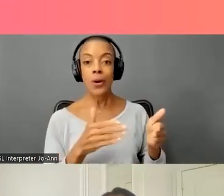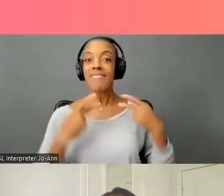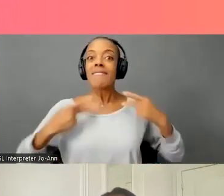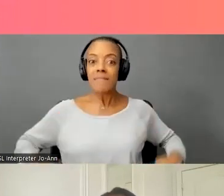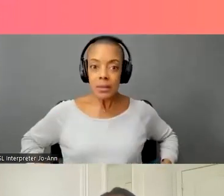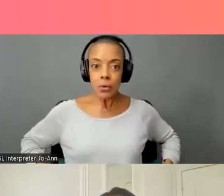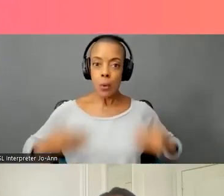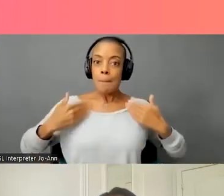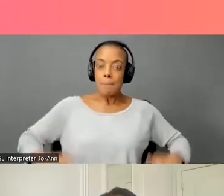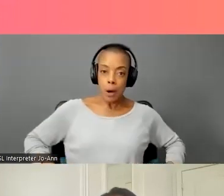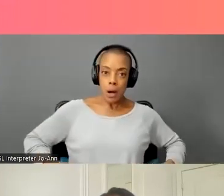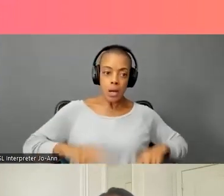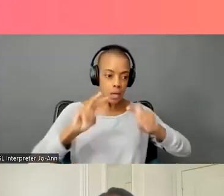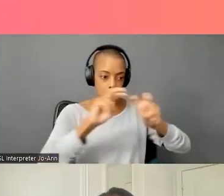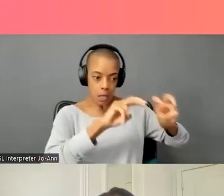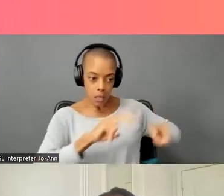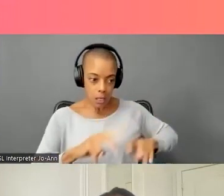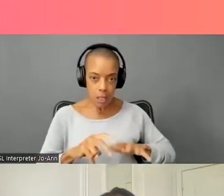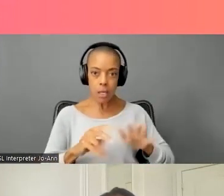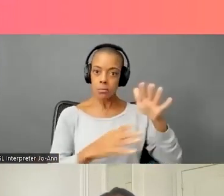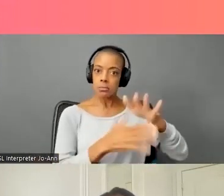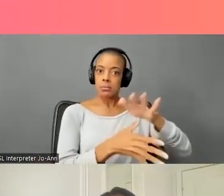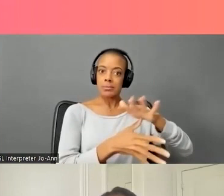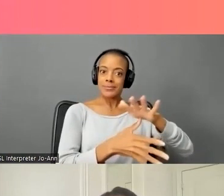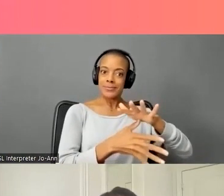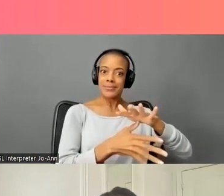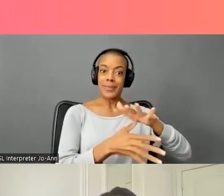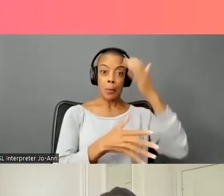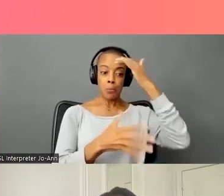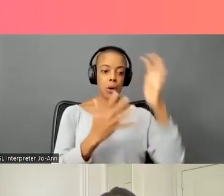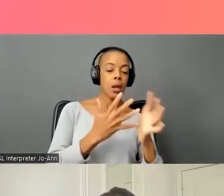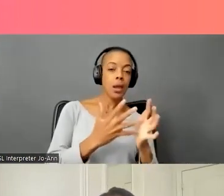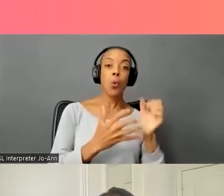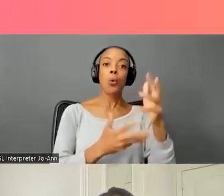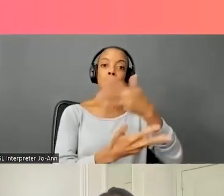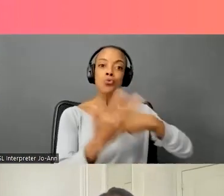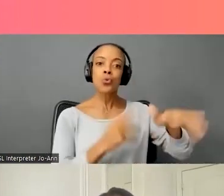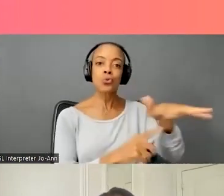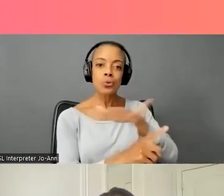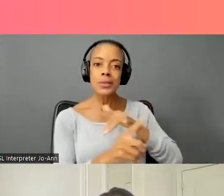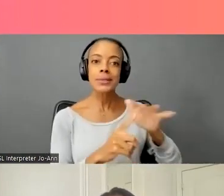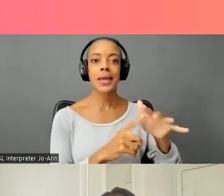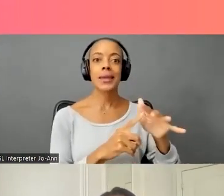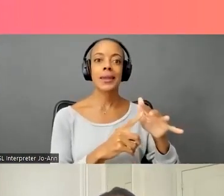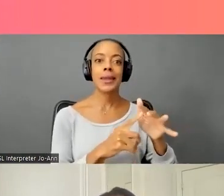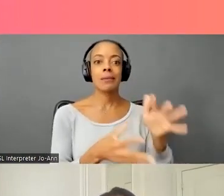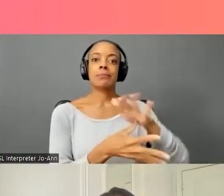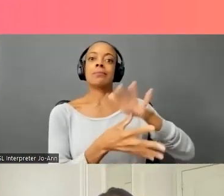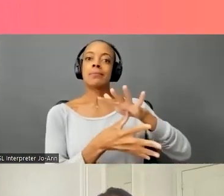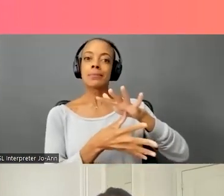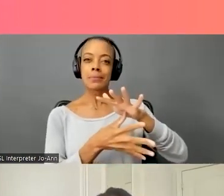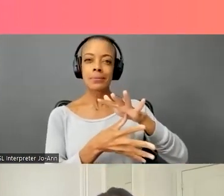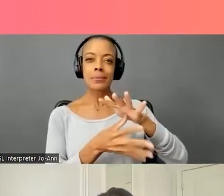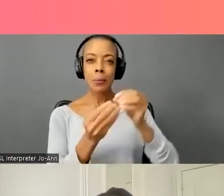physical manifestations of IPV, or maybe the social setting might have more